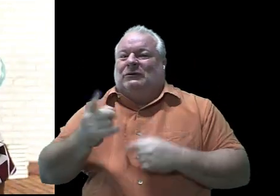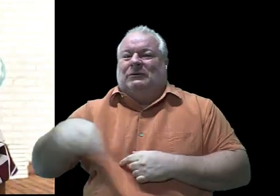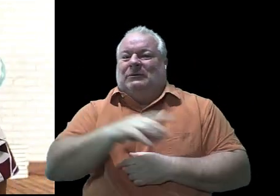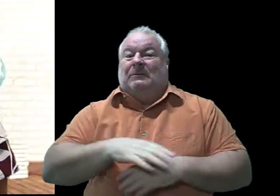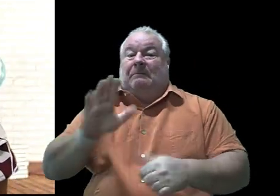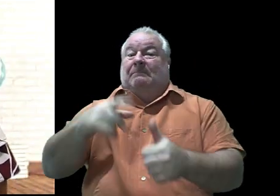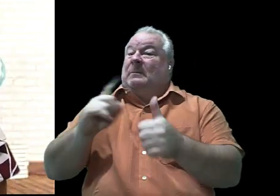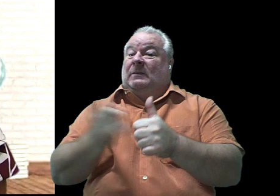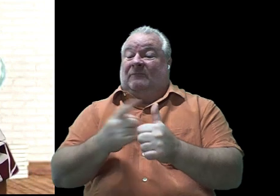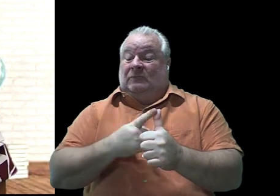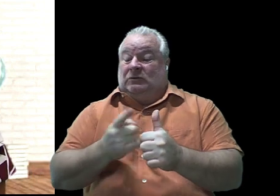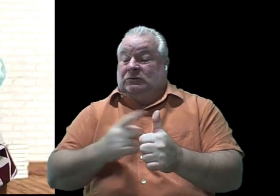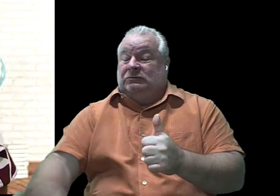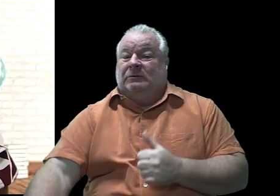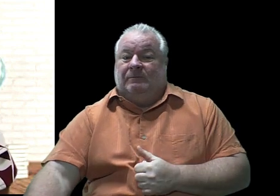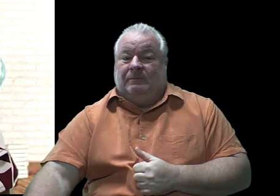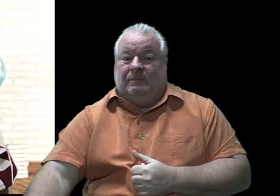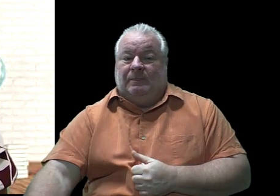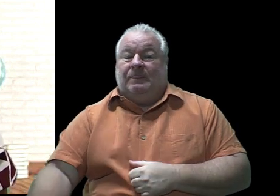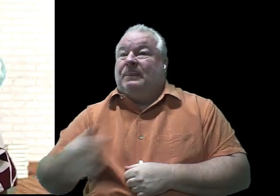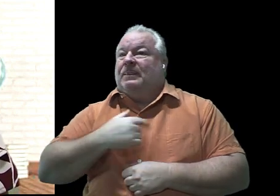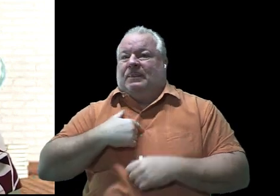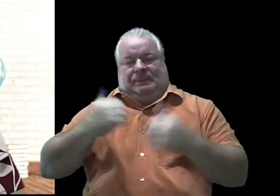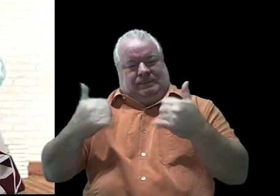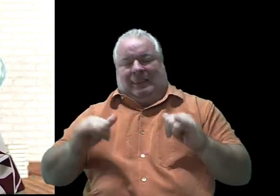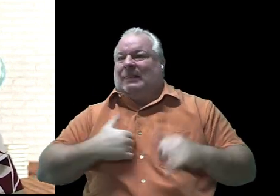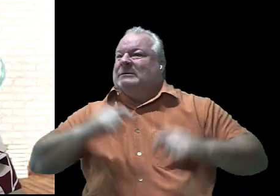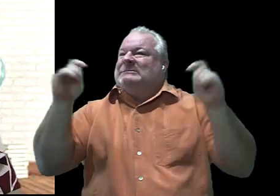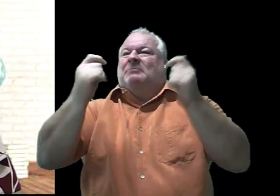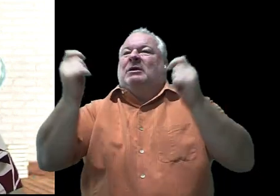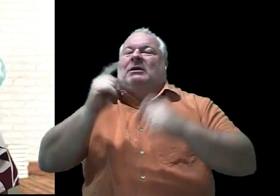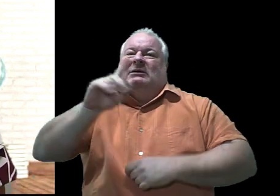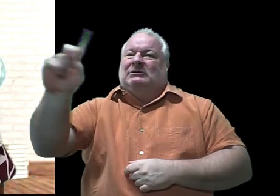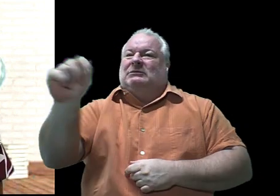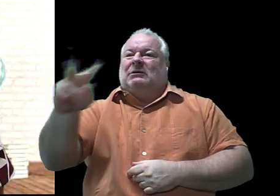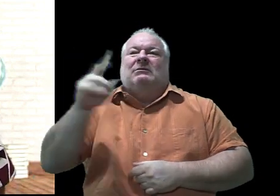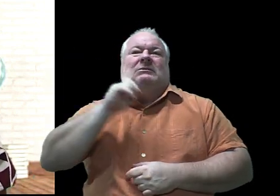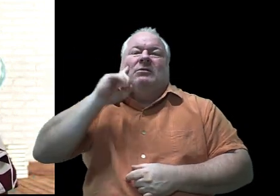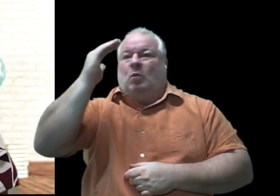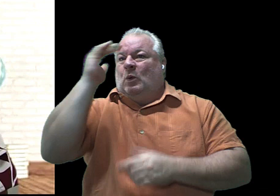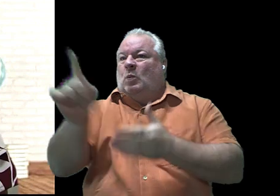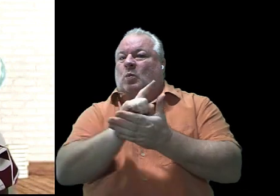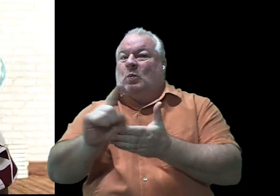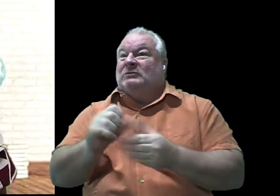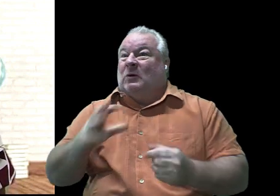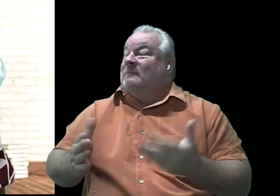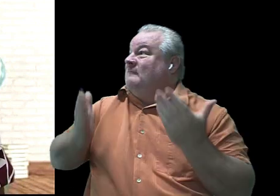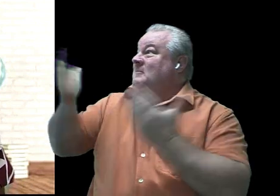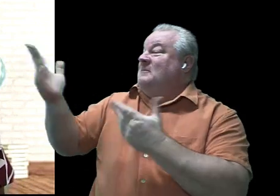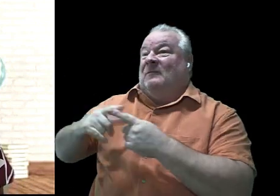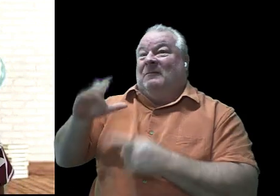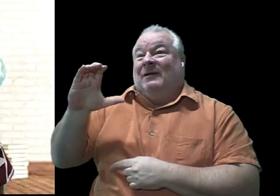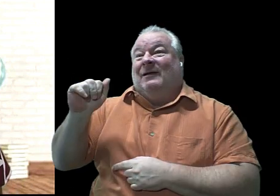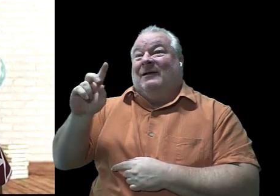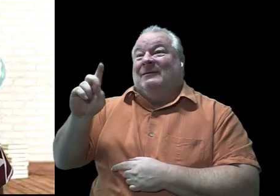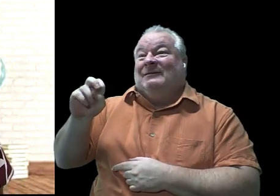announcements. First, I want to let you know that we continue to celebrate Deaf Awareness Week. So let's